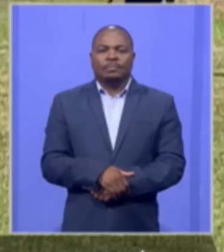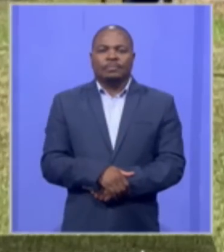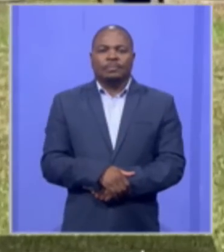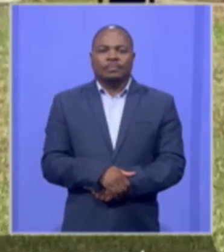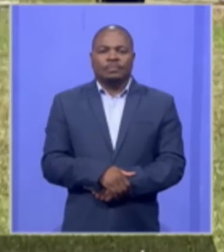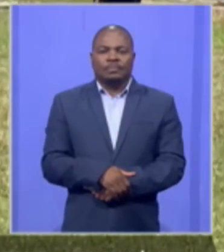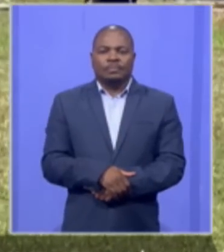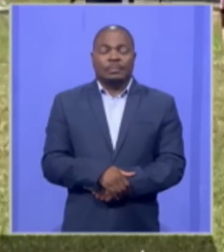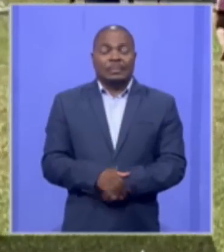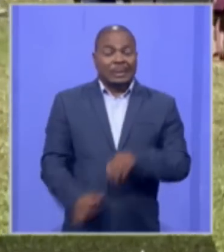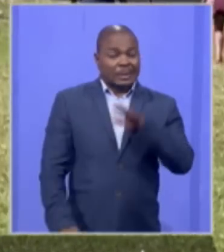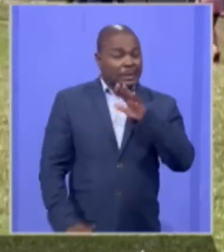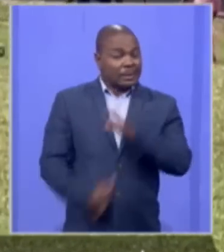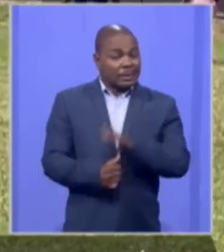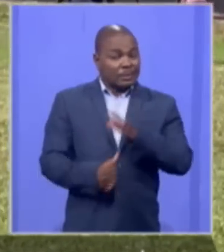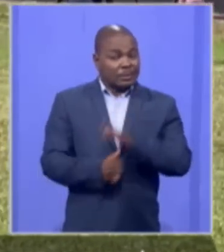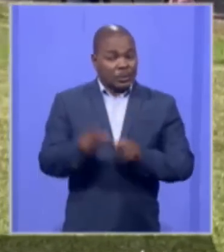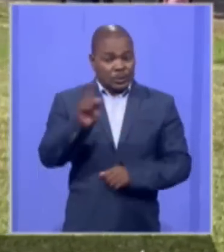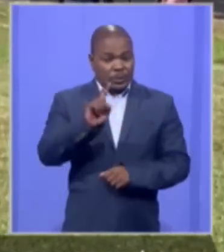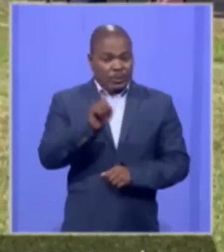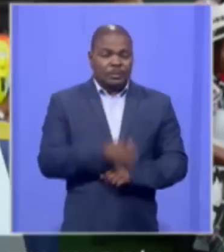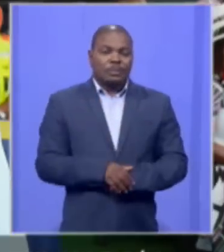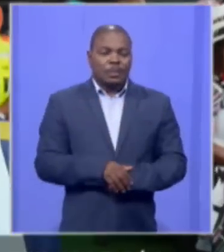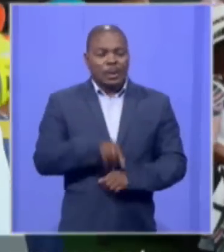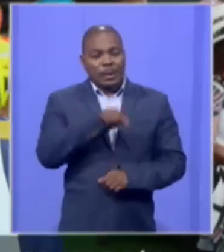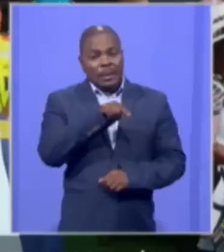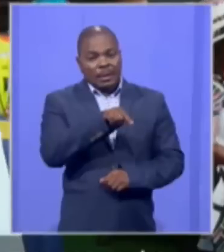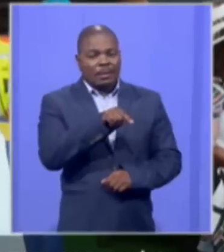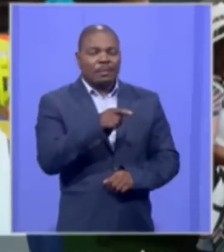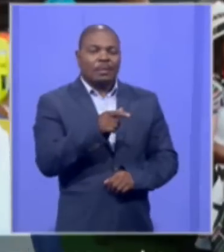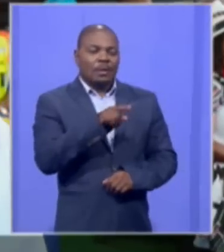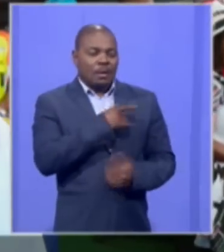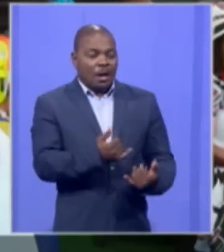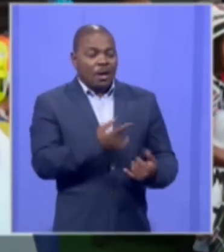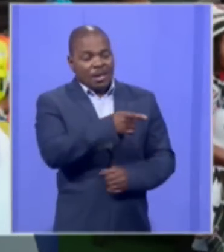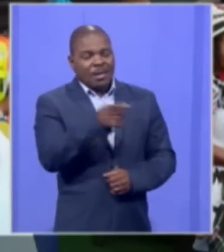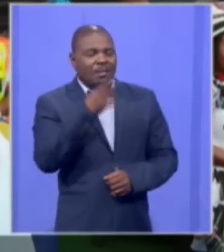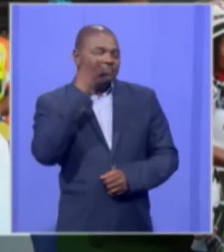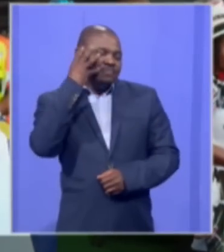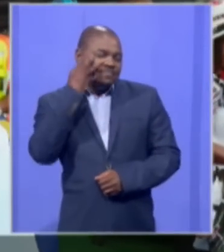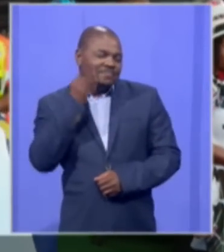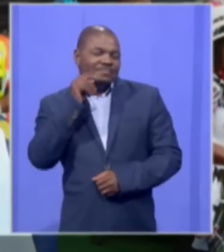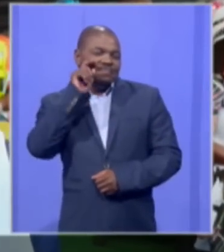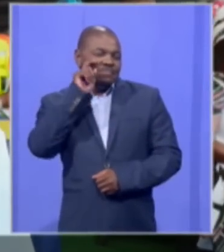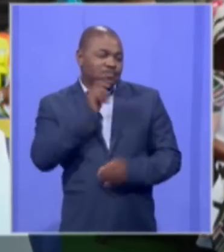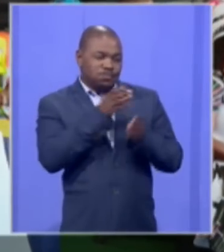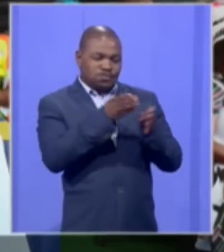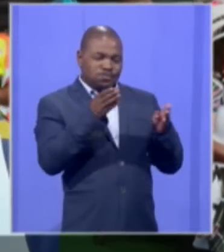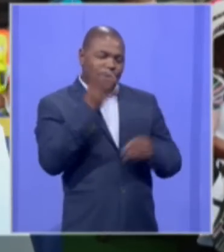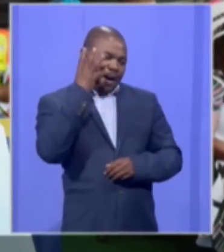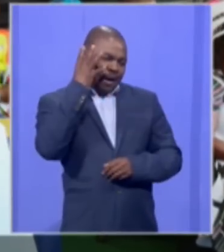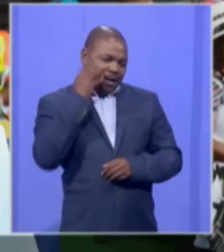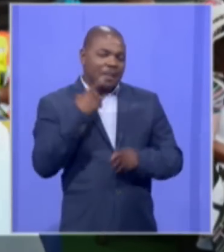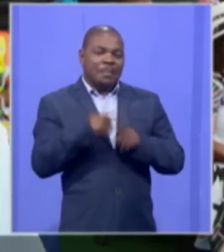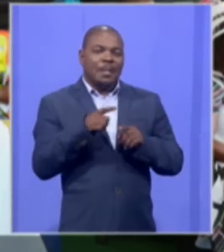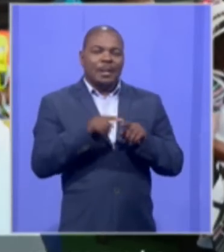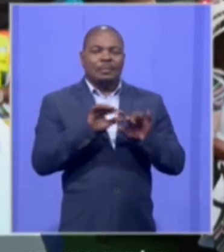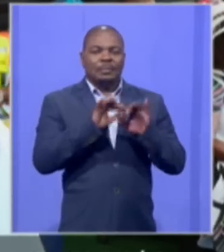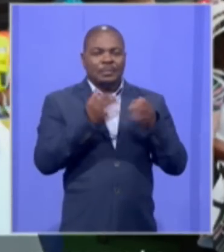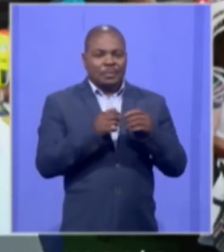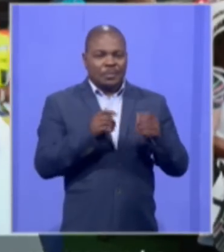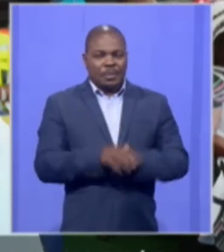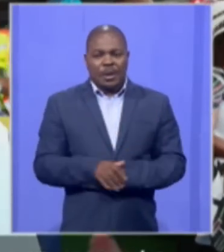What is more important about and uniqueness is that here you are talking about the senior citizen, the grannies, the